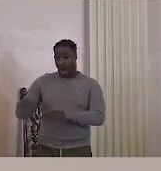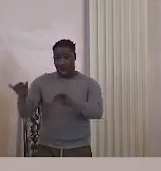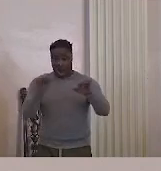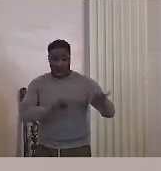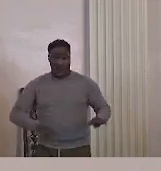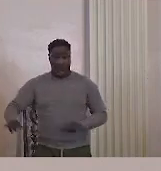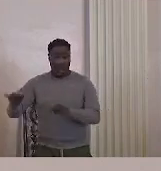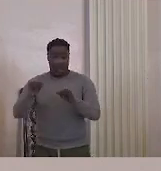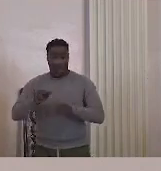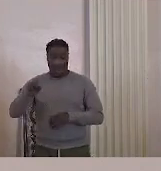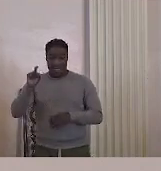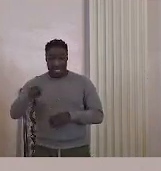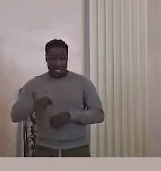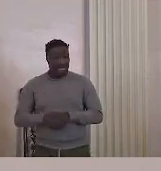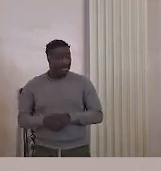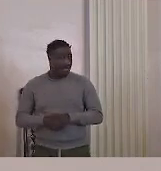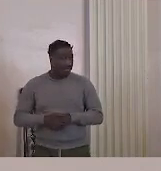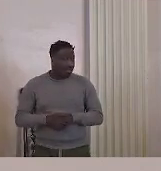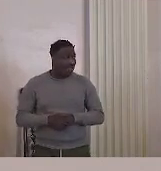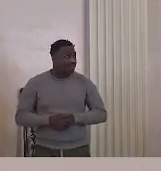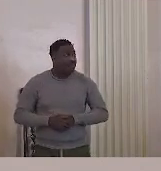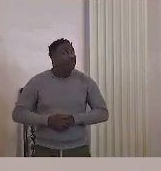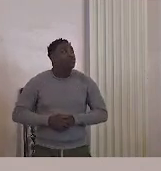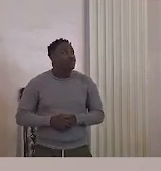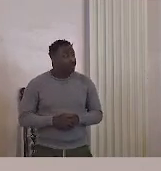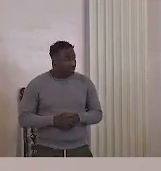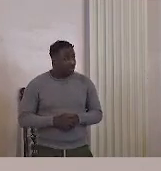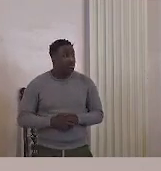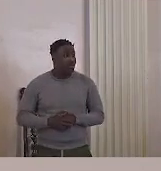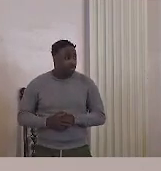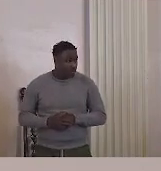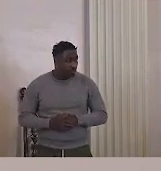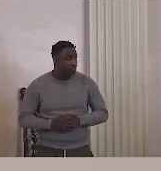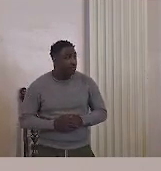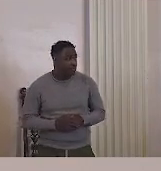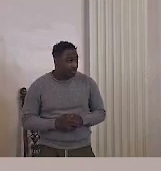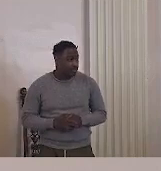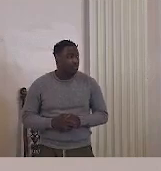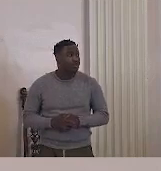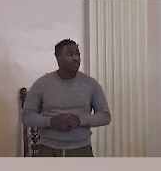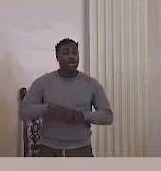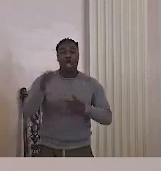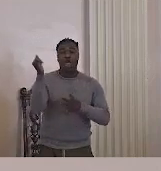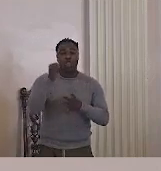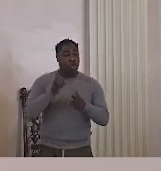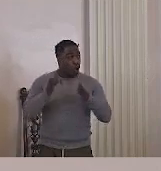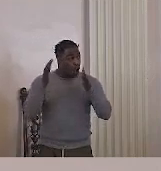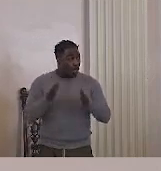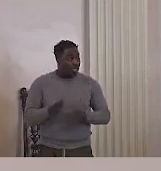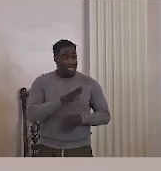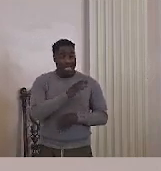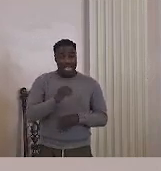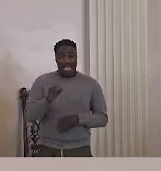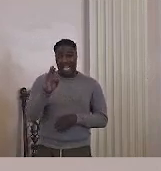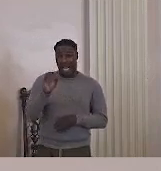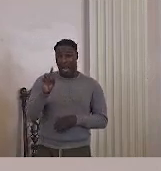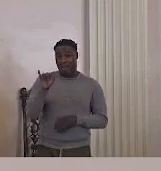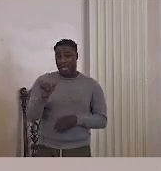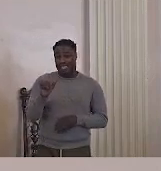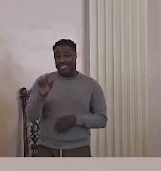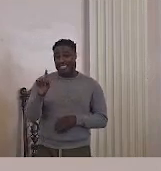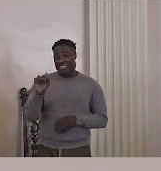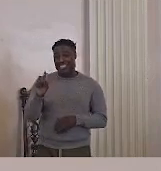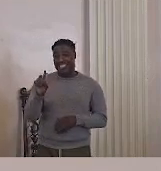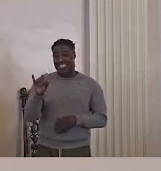heritage. In her book, Water Talk, the artist and ecological activist Betsy Damon tells